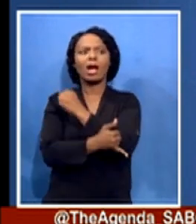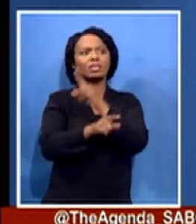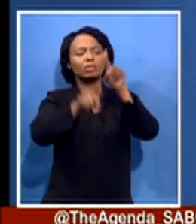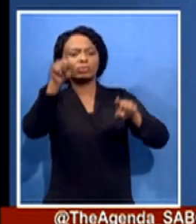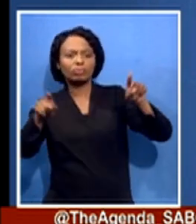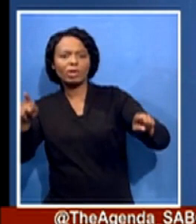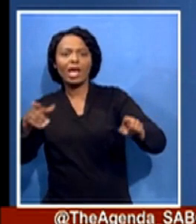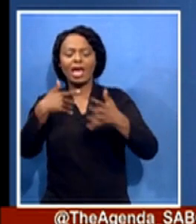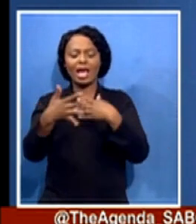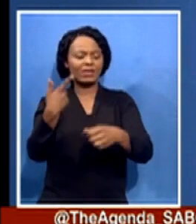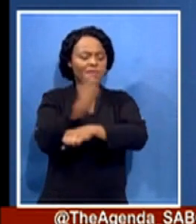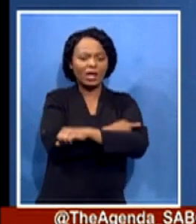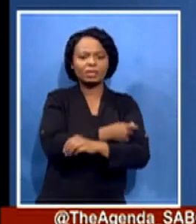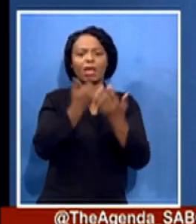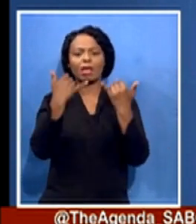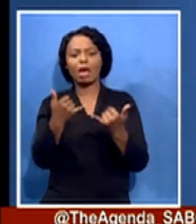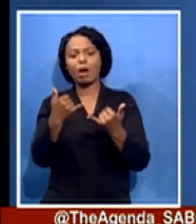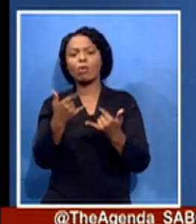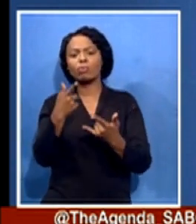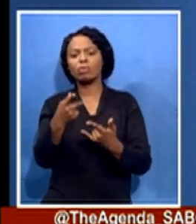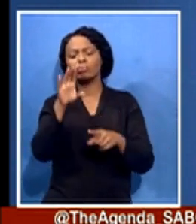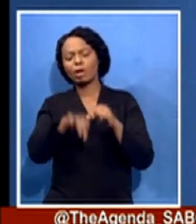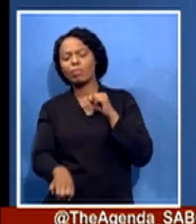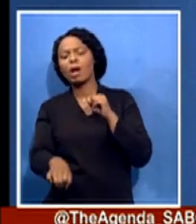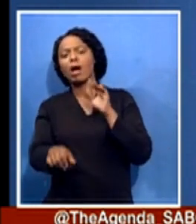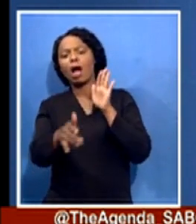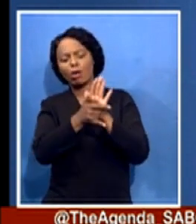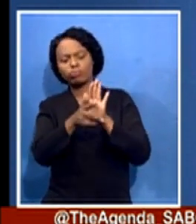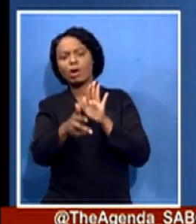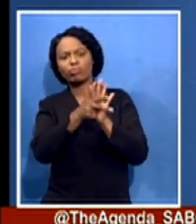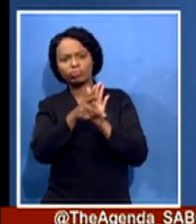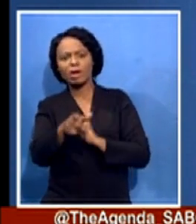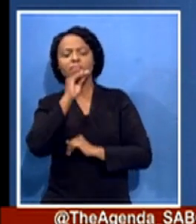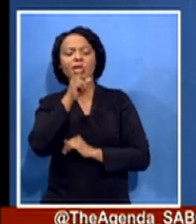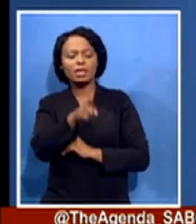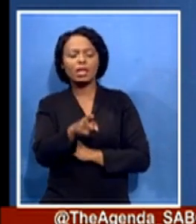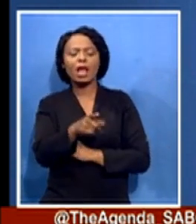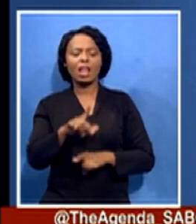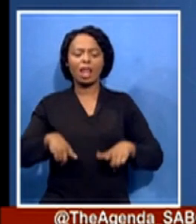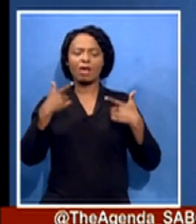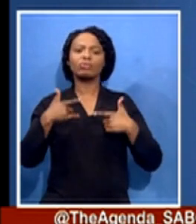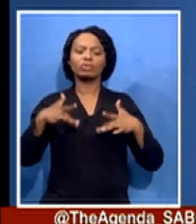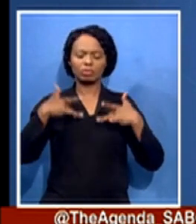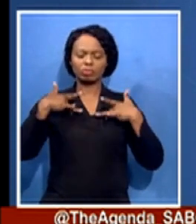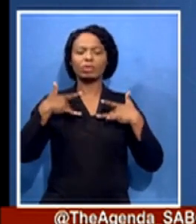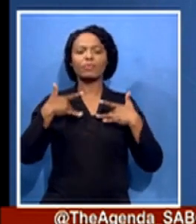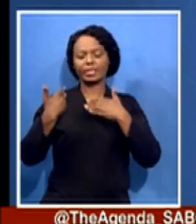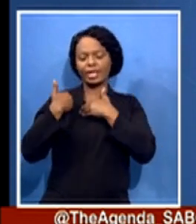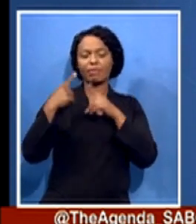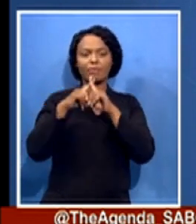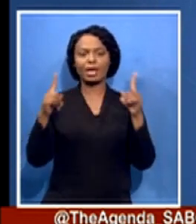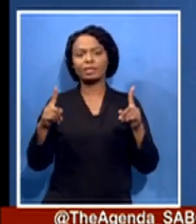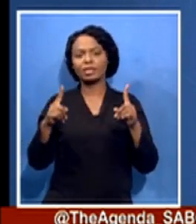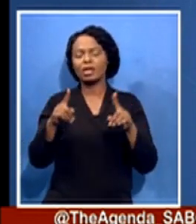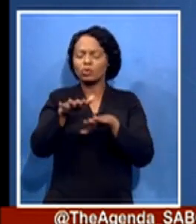life saved, but also a society slowly moving towards getting back to normal. It's a tremendous challenge,